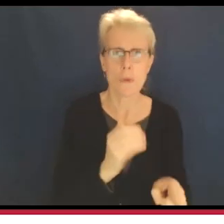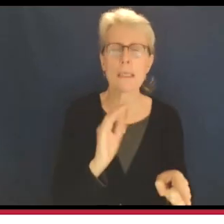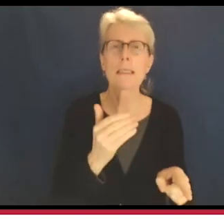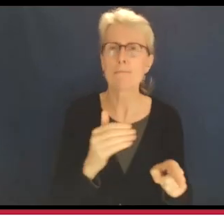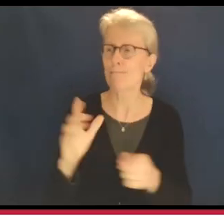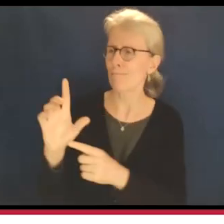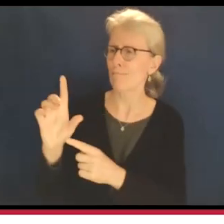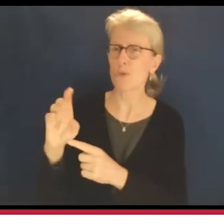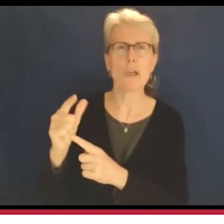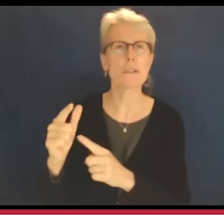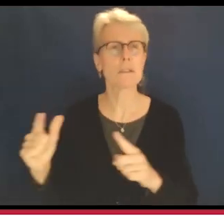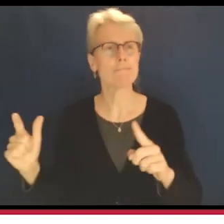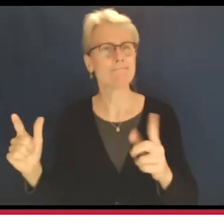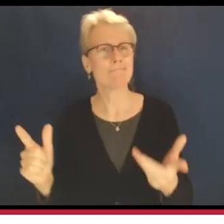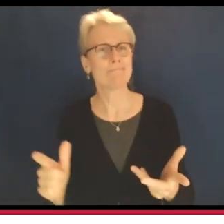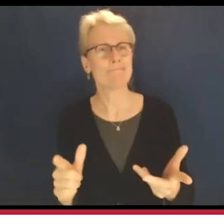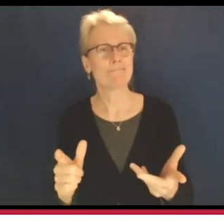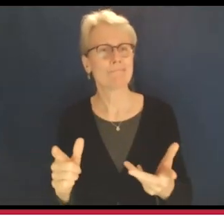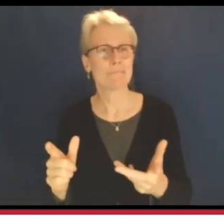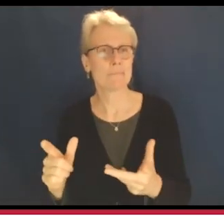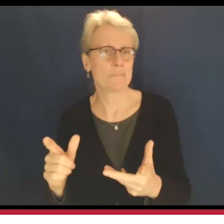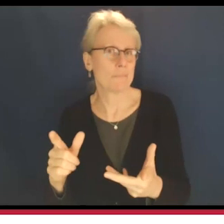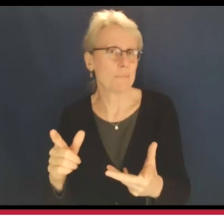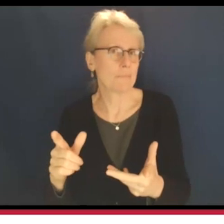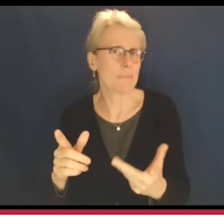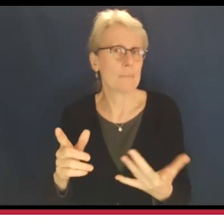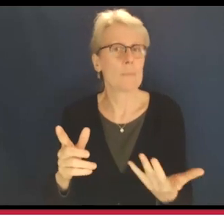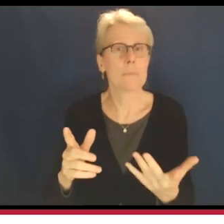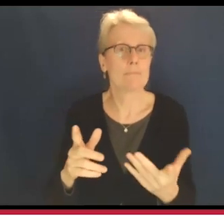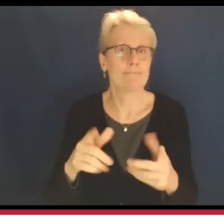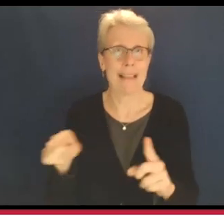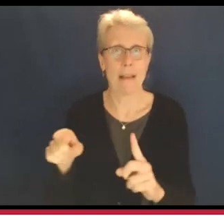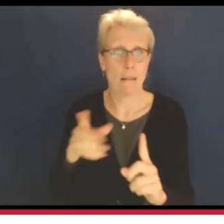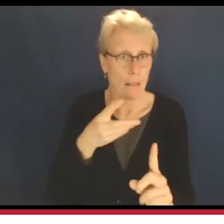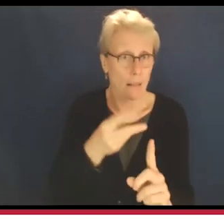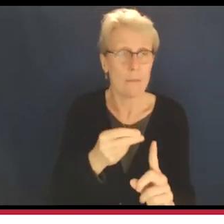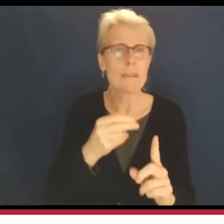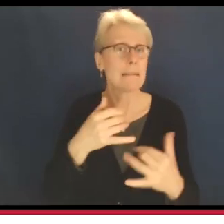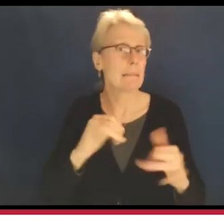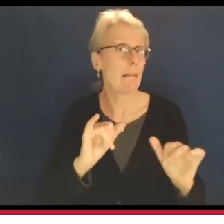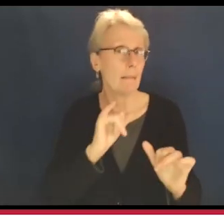of existing human pathogens. So if you look far enough back, those probably are also zoonotic.